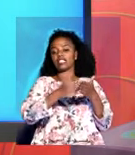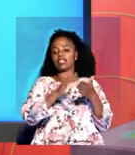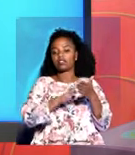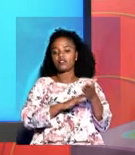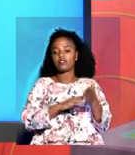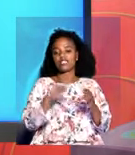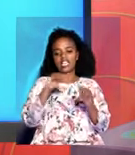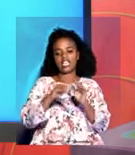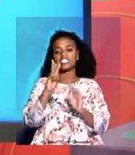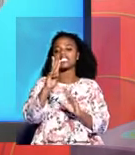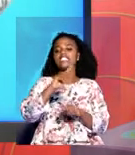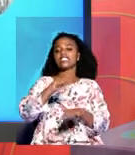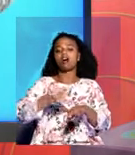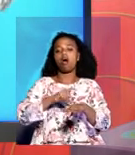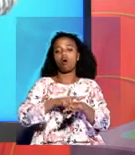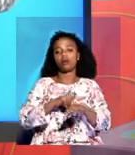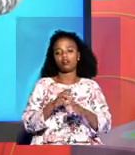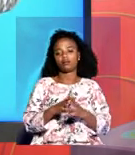in 6 hours.